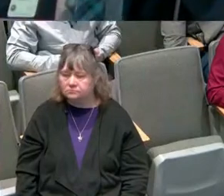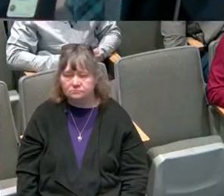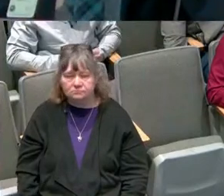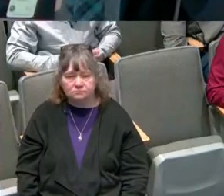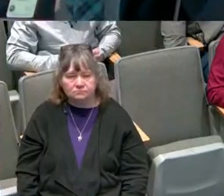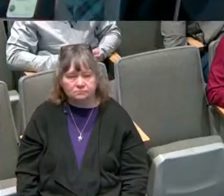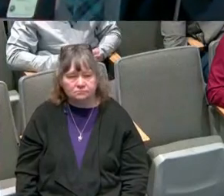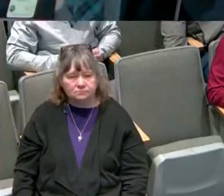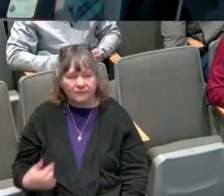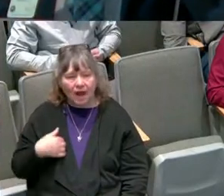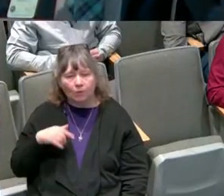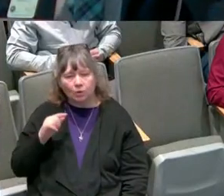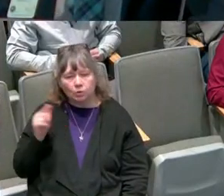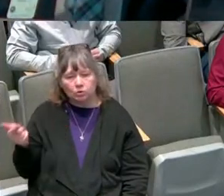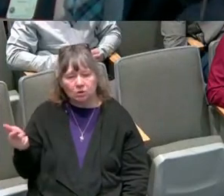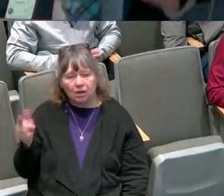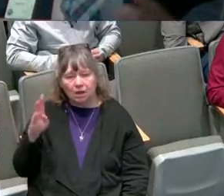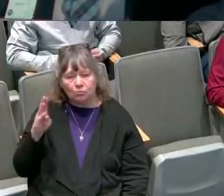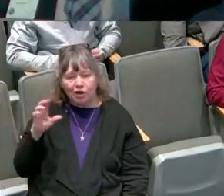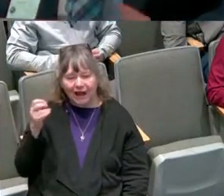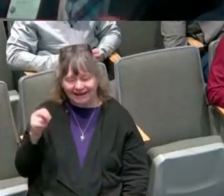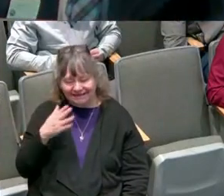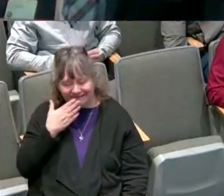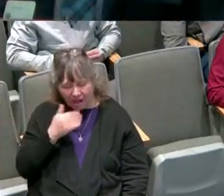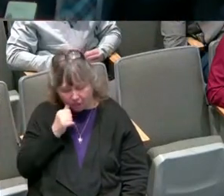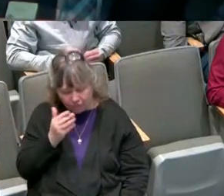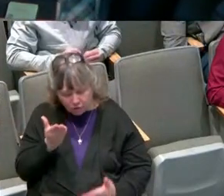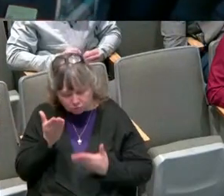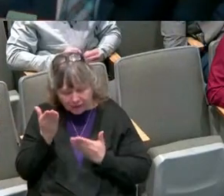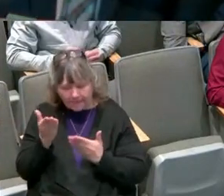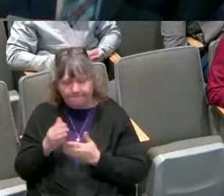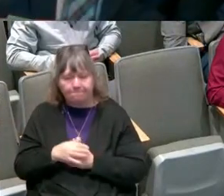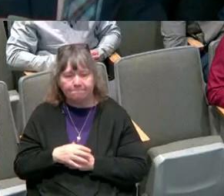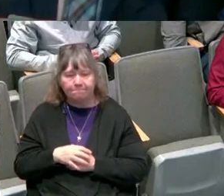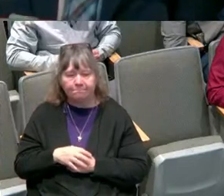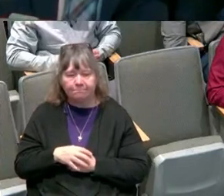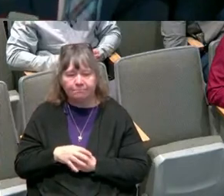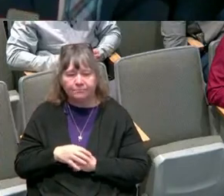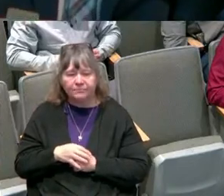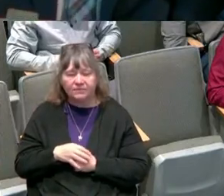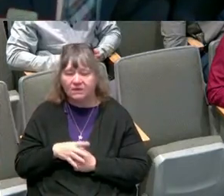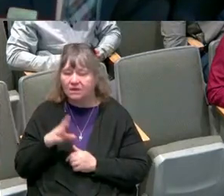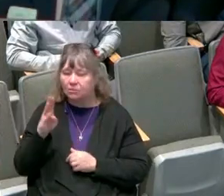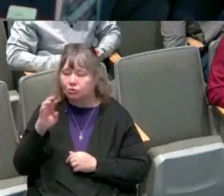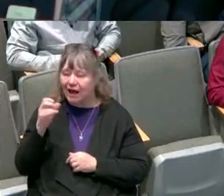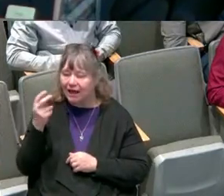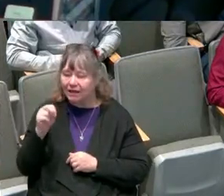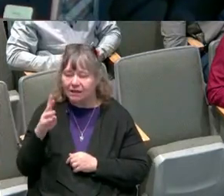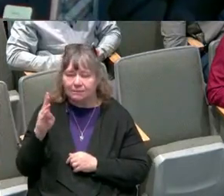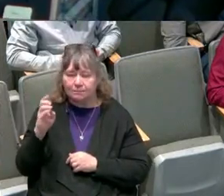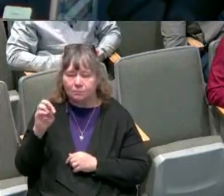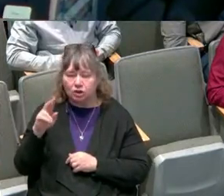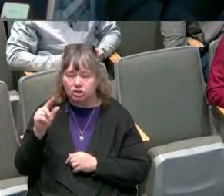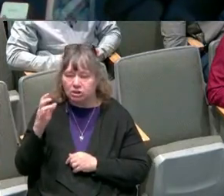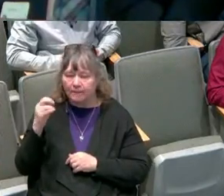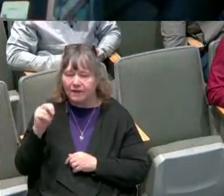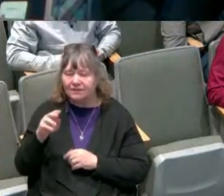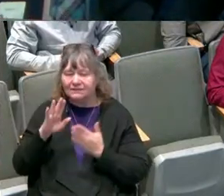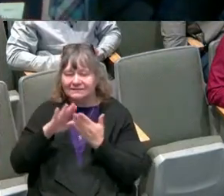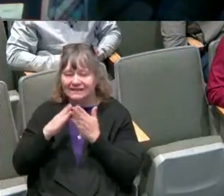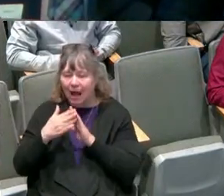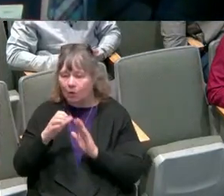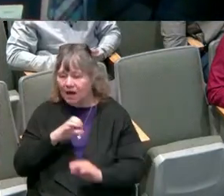I'm going to turn this to Brian thank you for bringing that up uh Brian Bertram town council's office